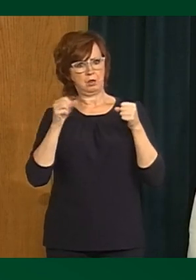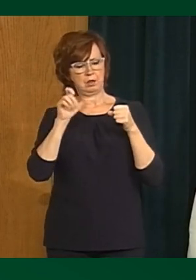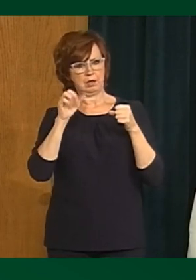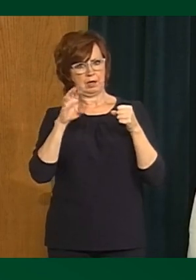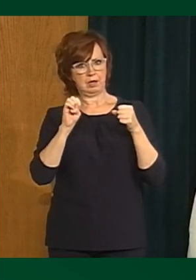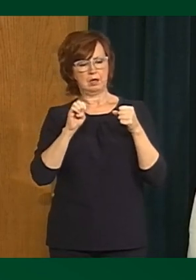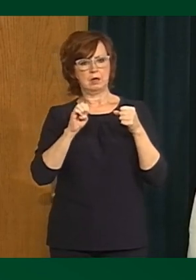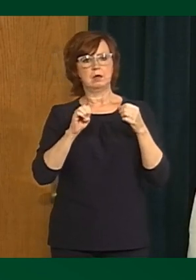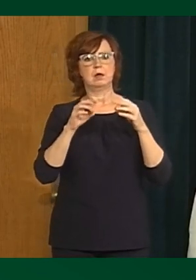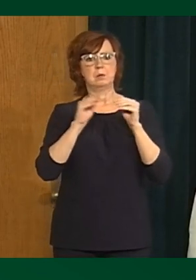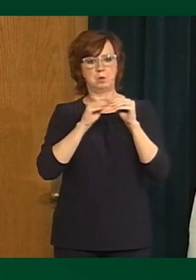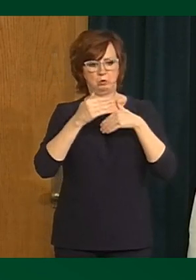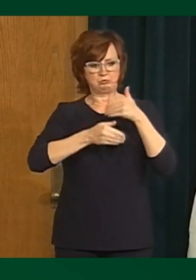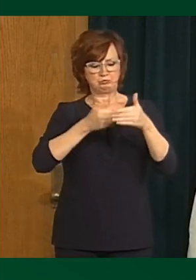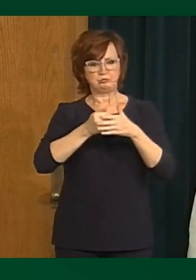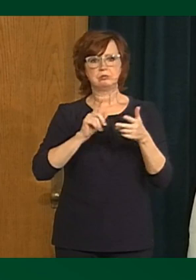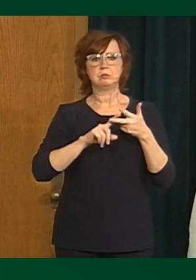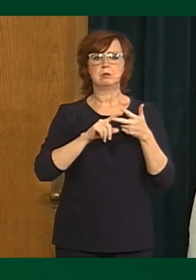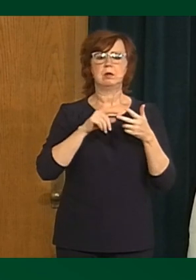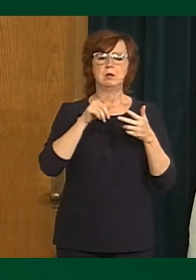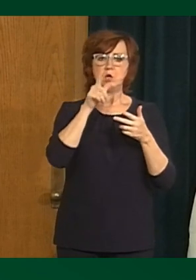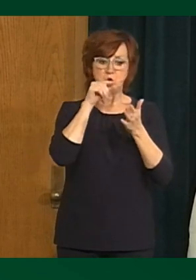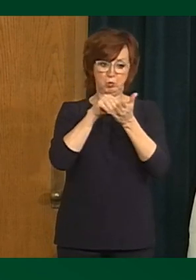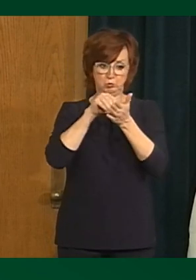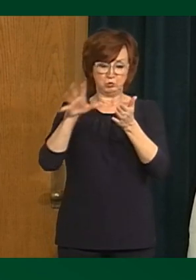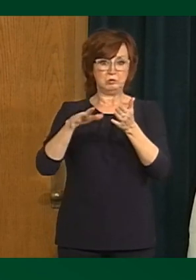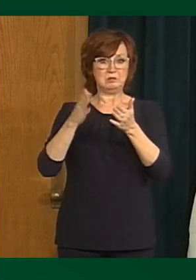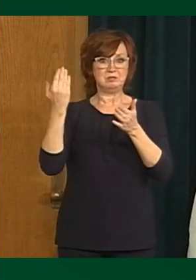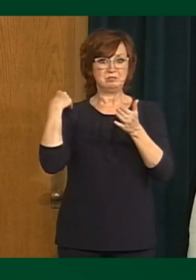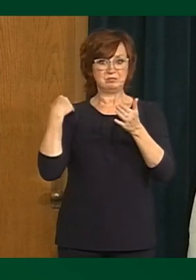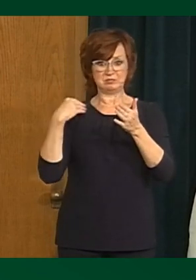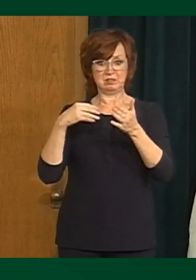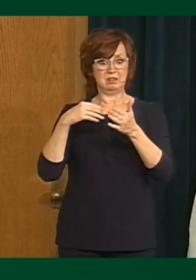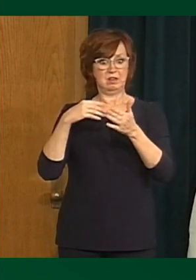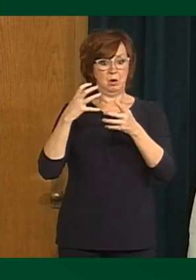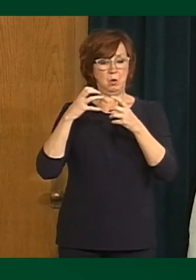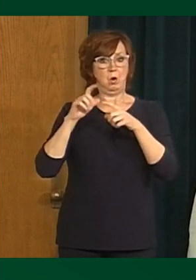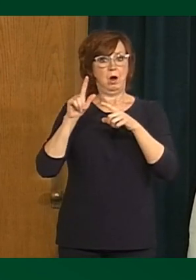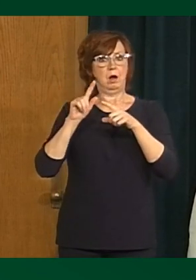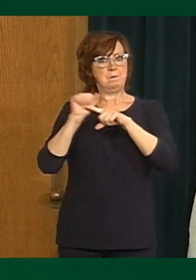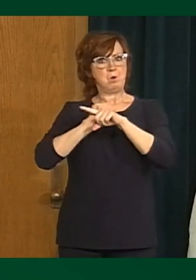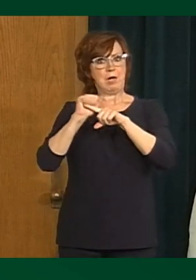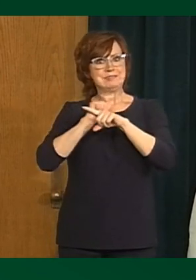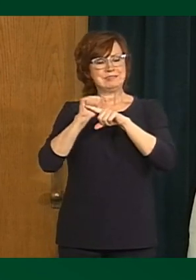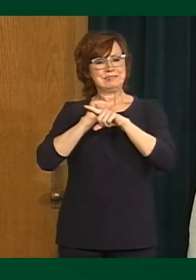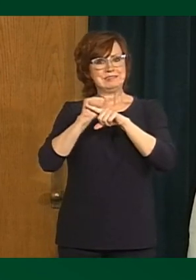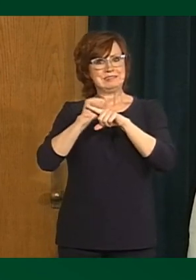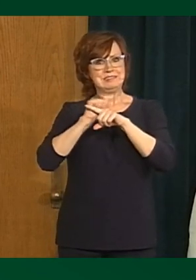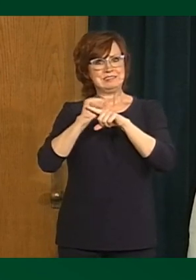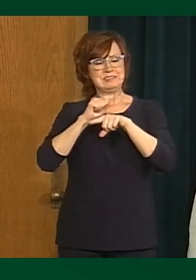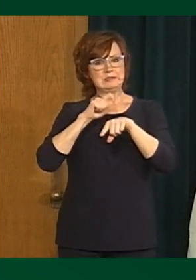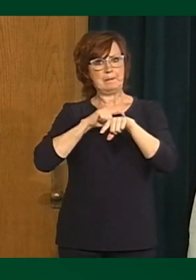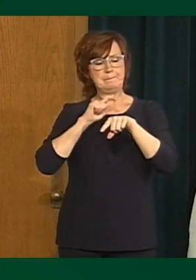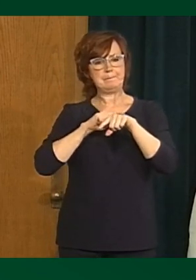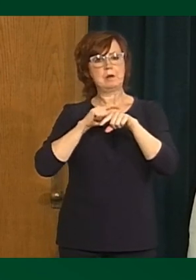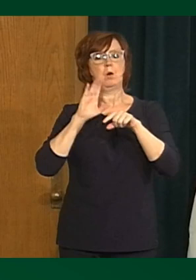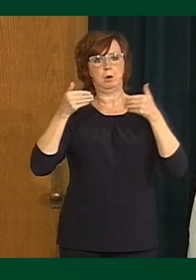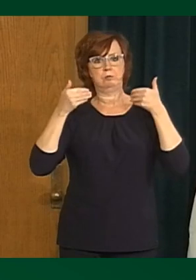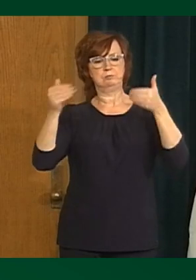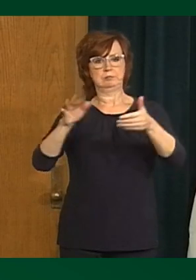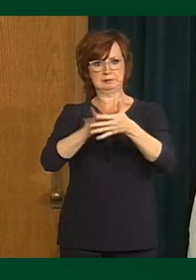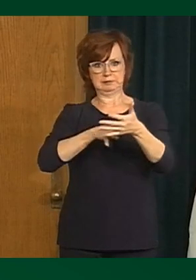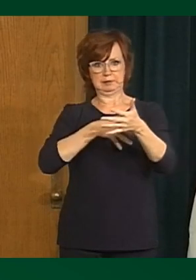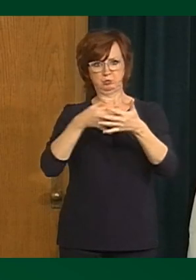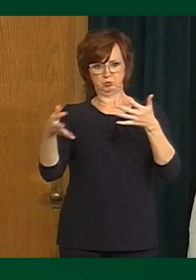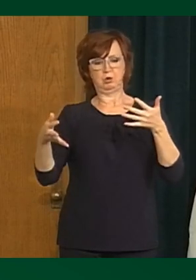placements rescheduled. While we know that some parts of the province are still experiencing COVID-19 outbreaks, we also know that there are several people